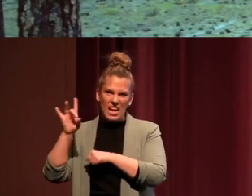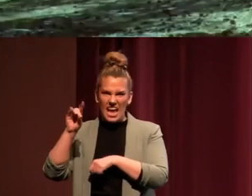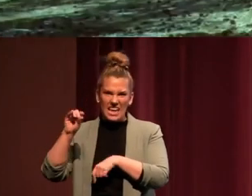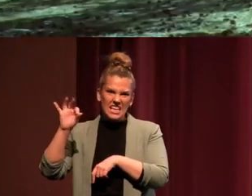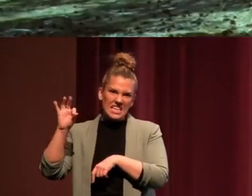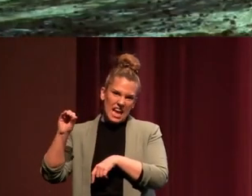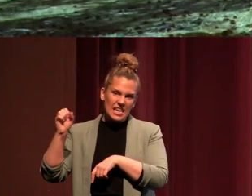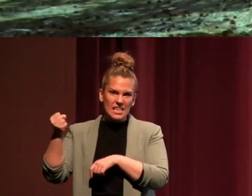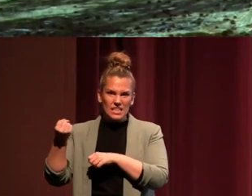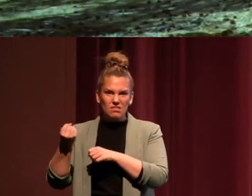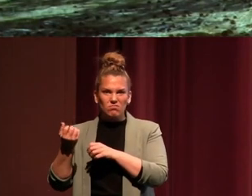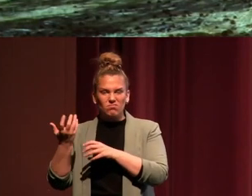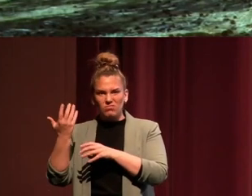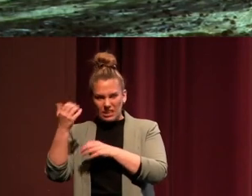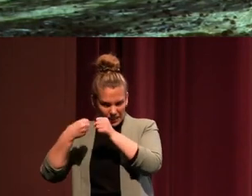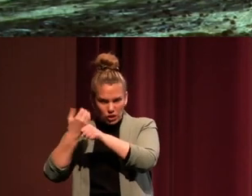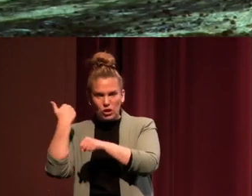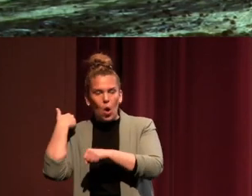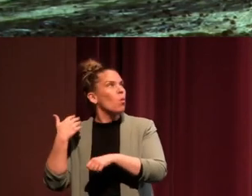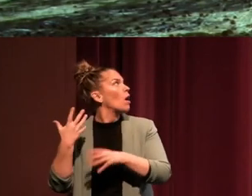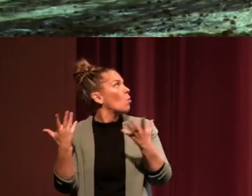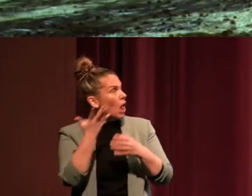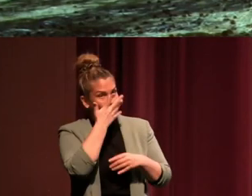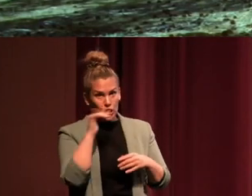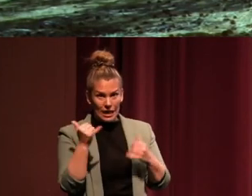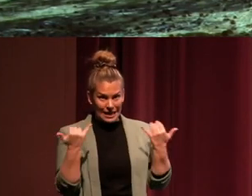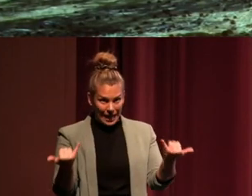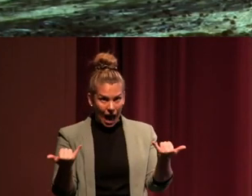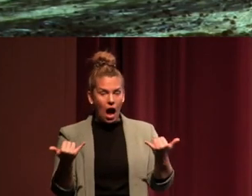And here's what the same stand looks like after thinning.